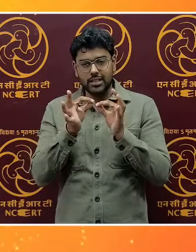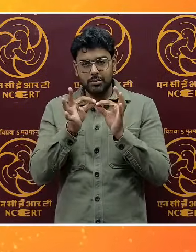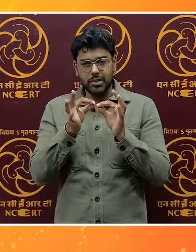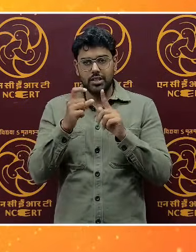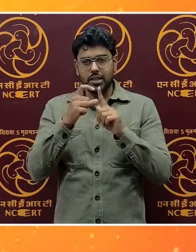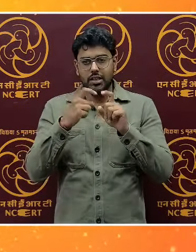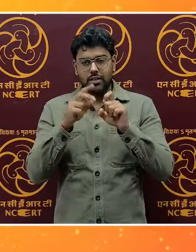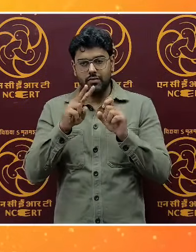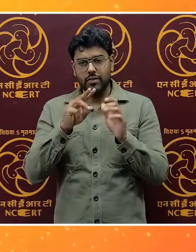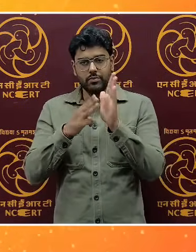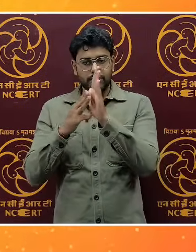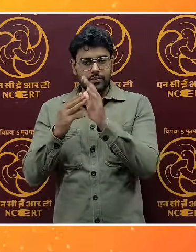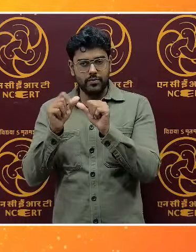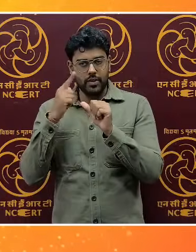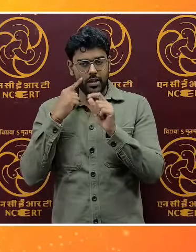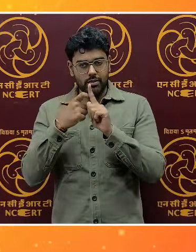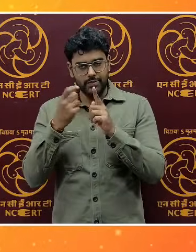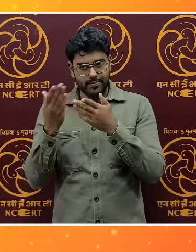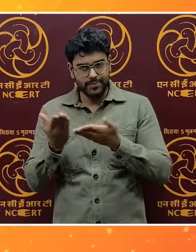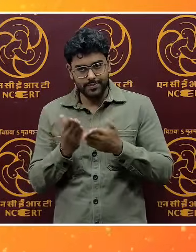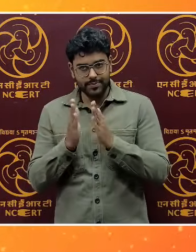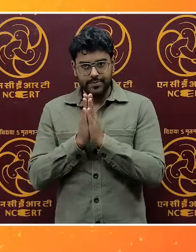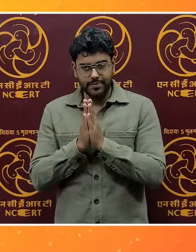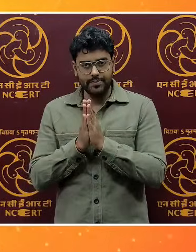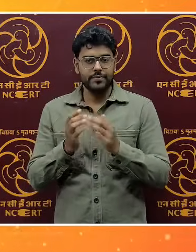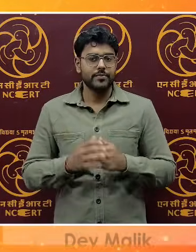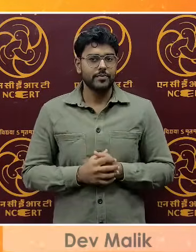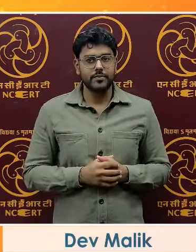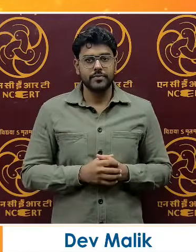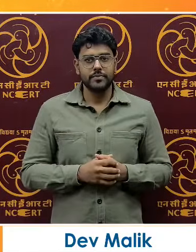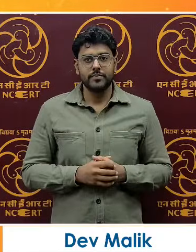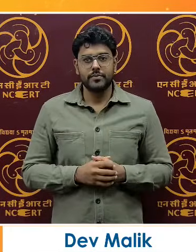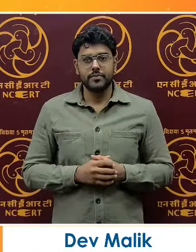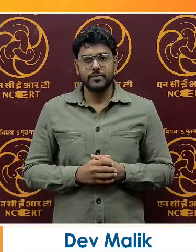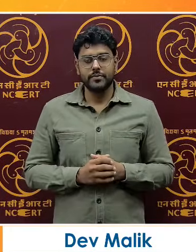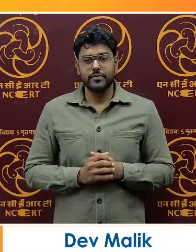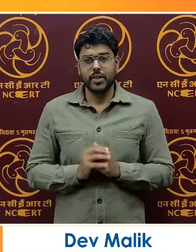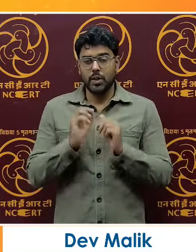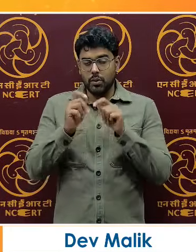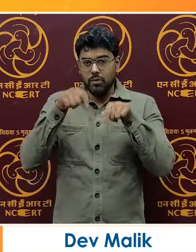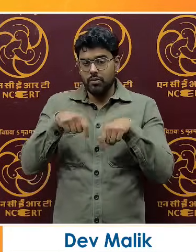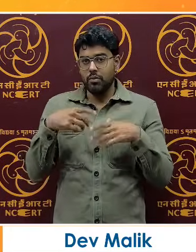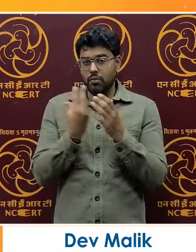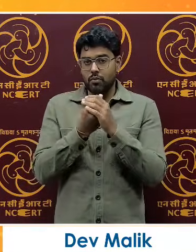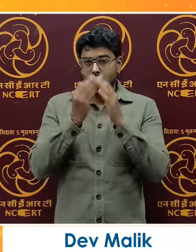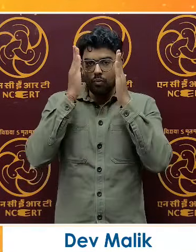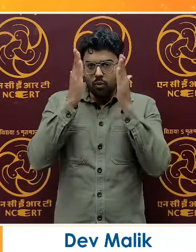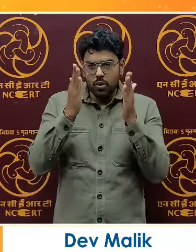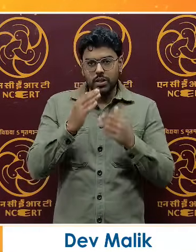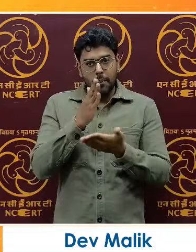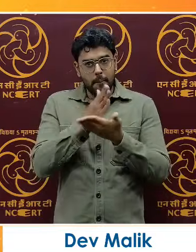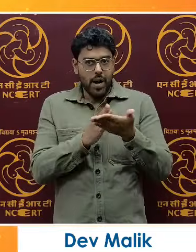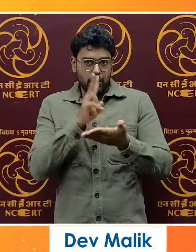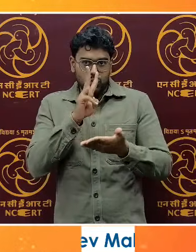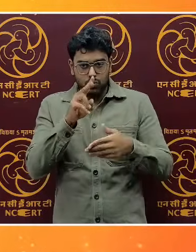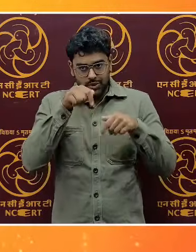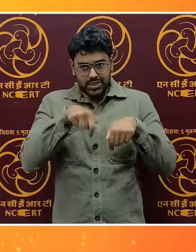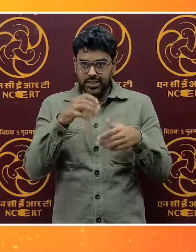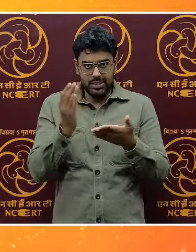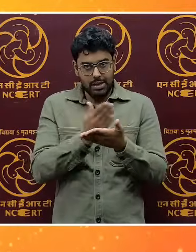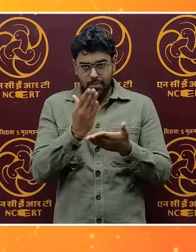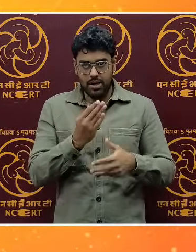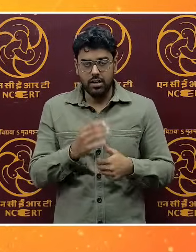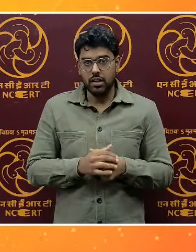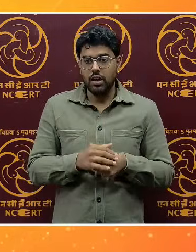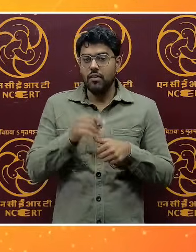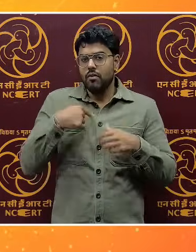Dev Malik. Dev, namaskar and very warm welcome to you too. So, ma'am, since we are focusing on part 2 of this chapter,